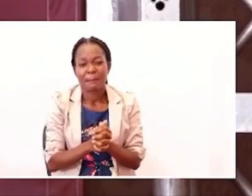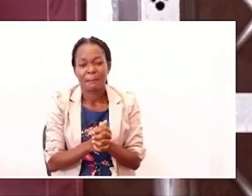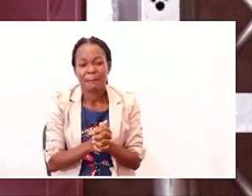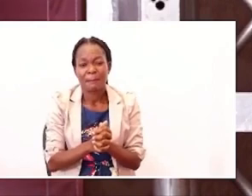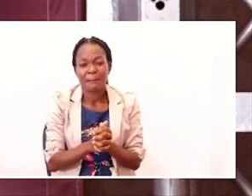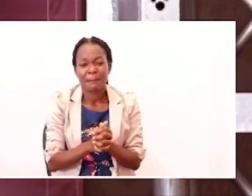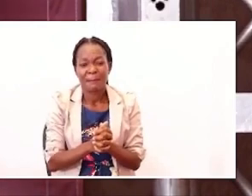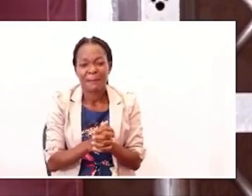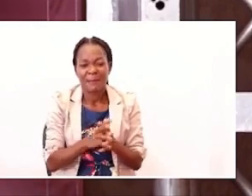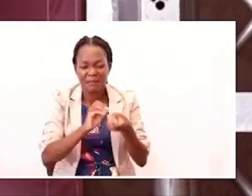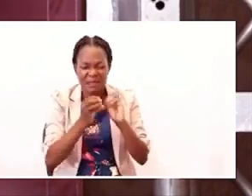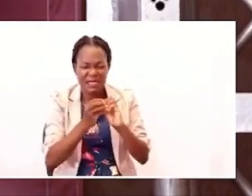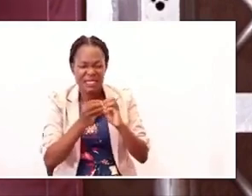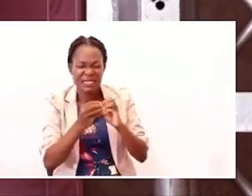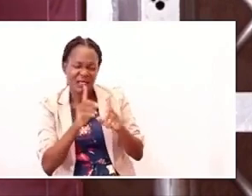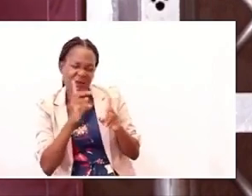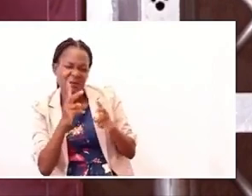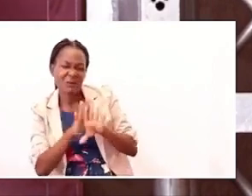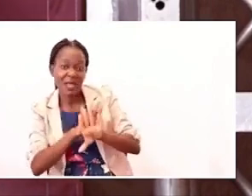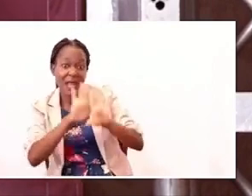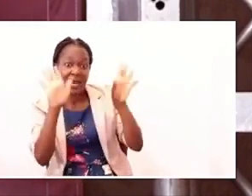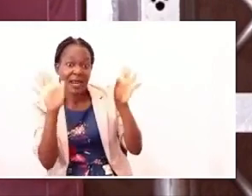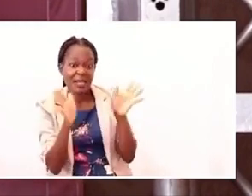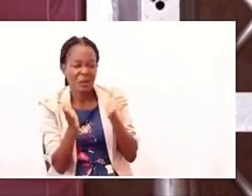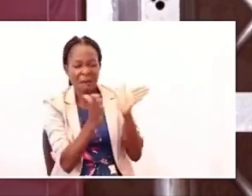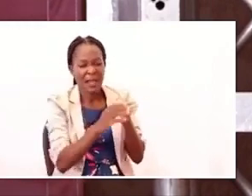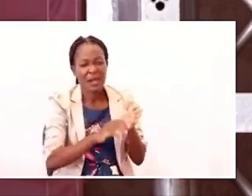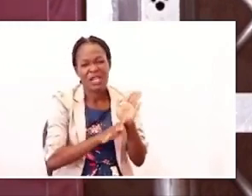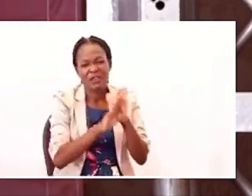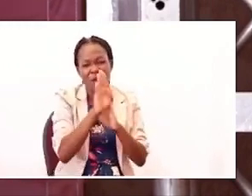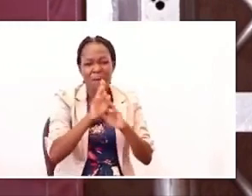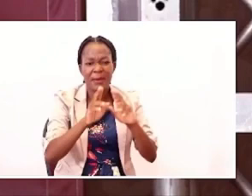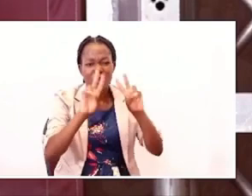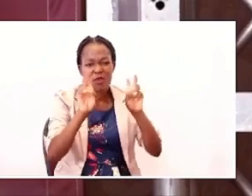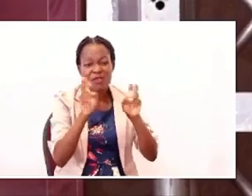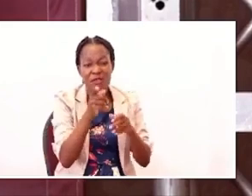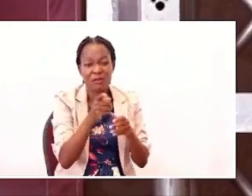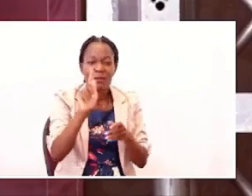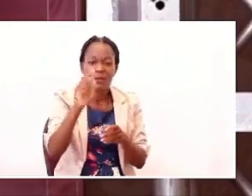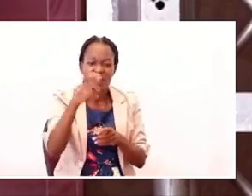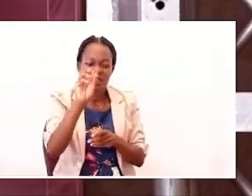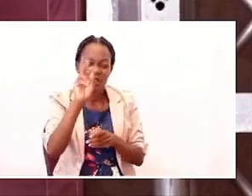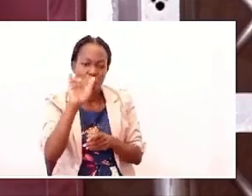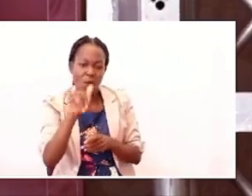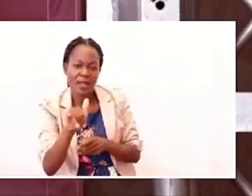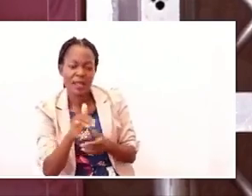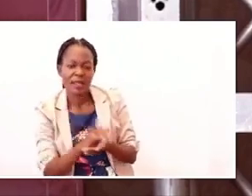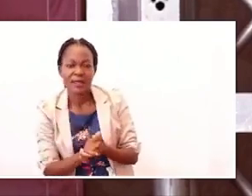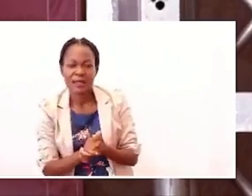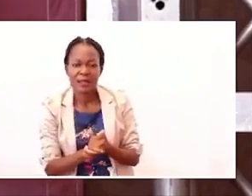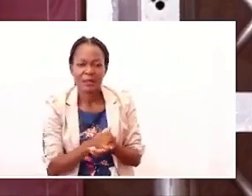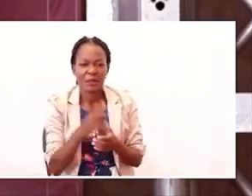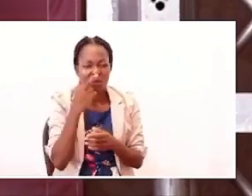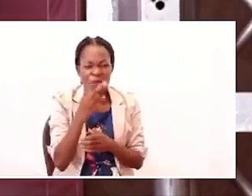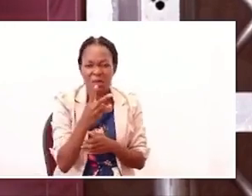strongly highlighted in developmental state theories. When you look at the work of people like